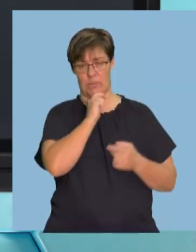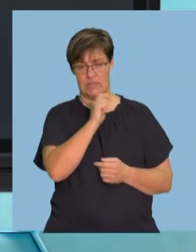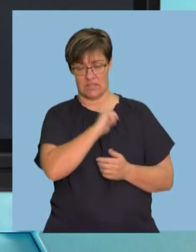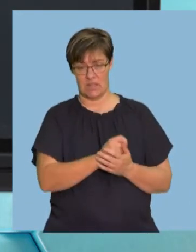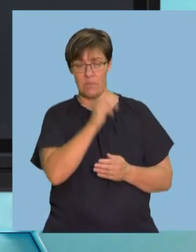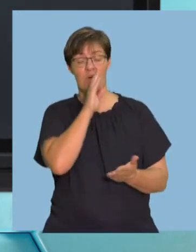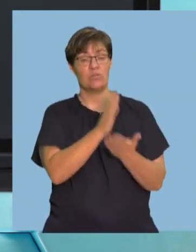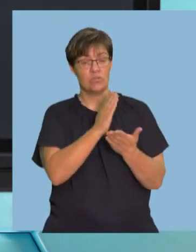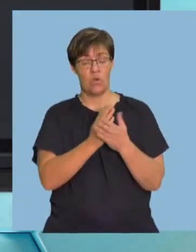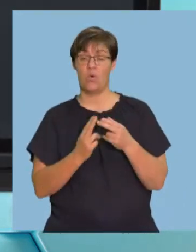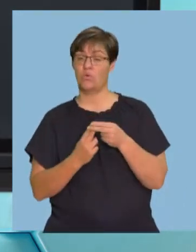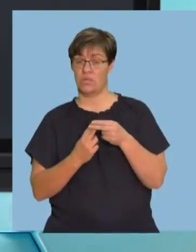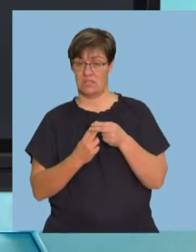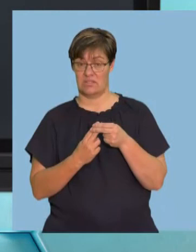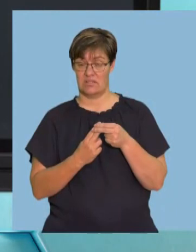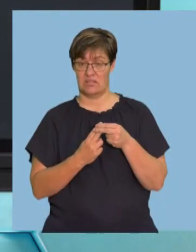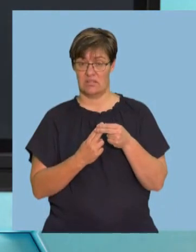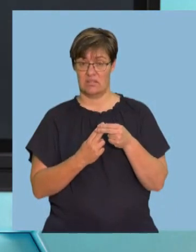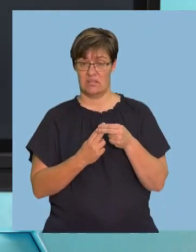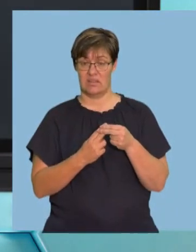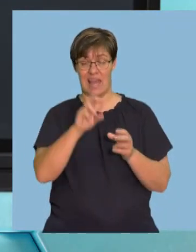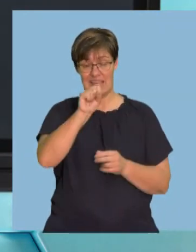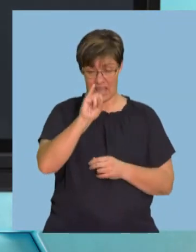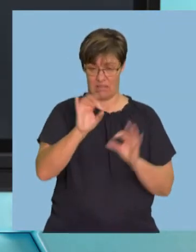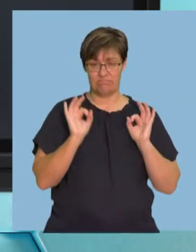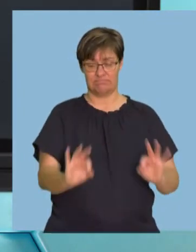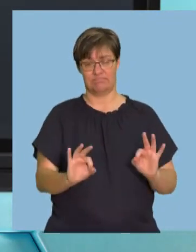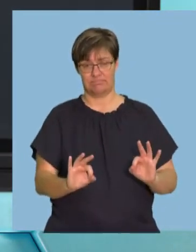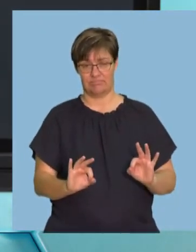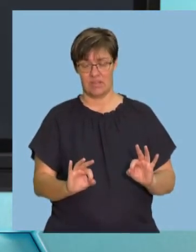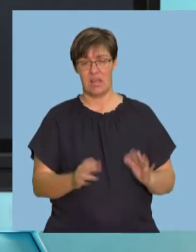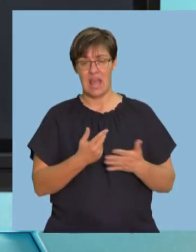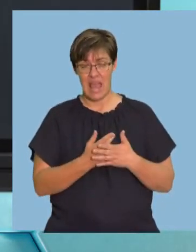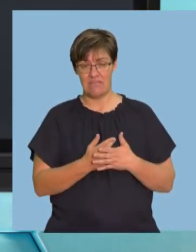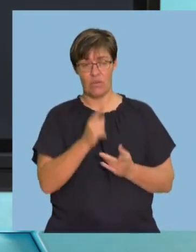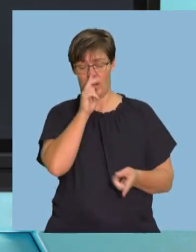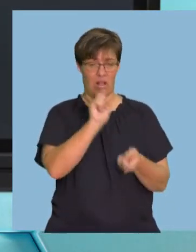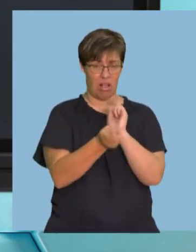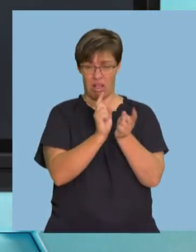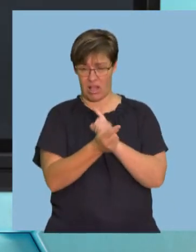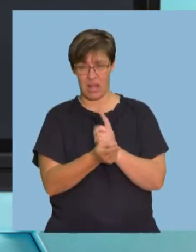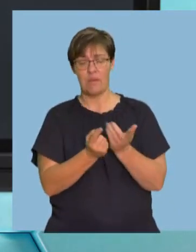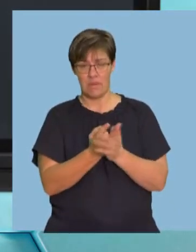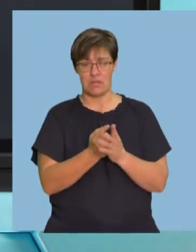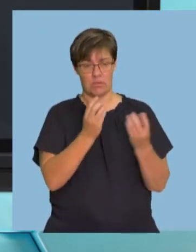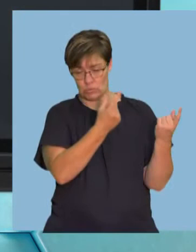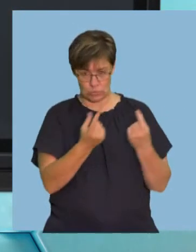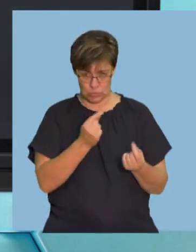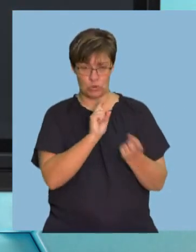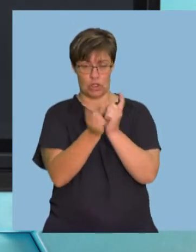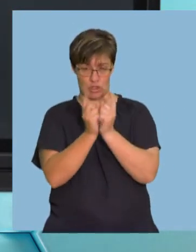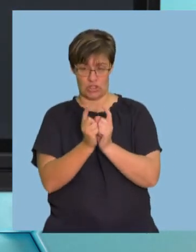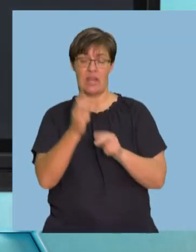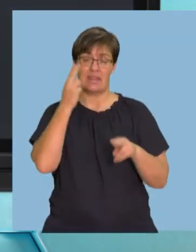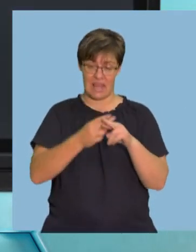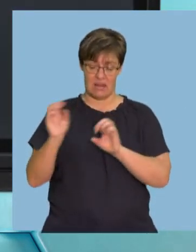correct formula, okay? Make sure that the units are in the correct SI, okay? If there are necessary conversions, you do carry